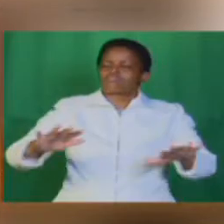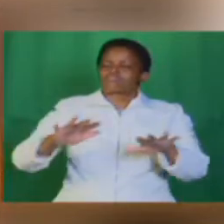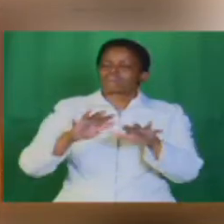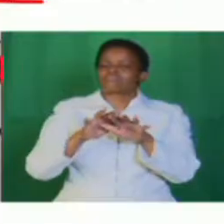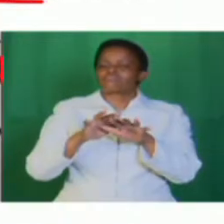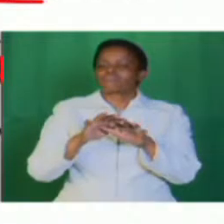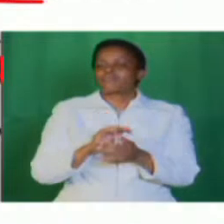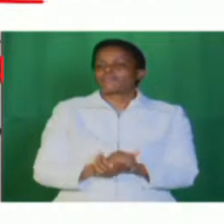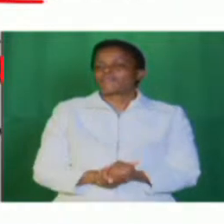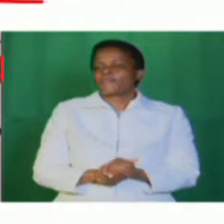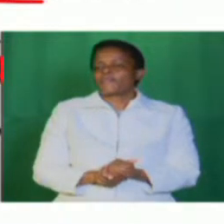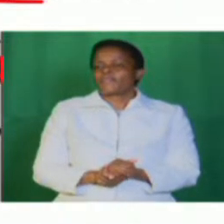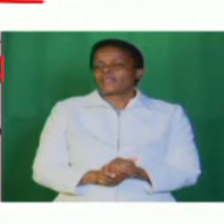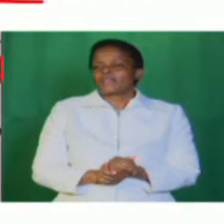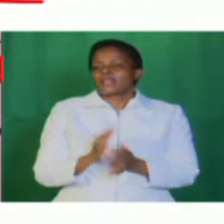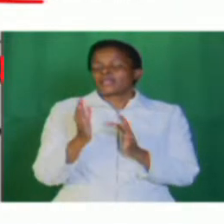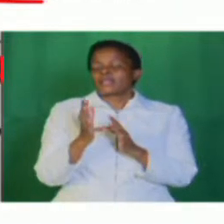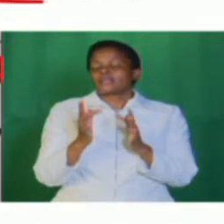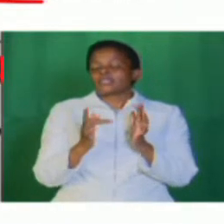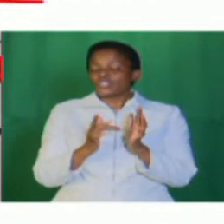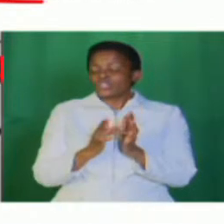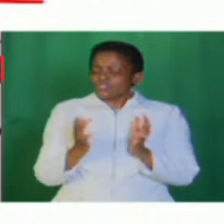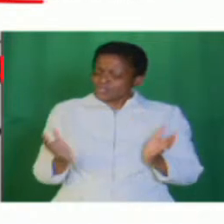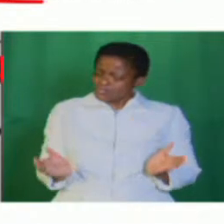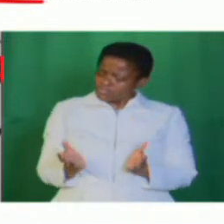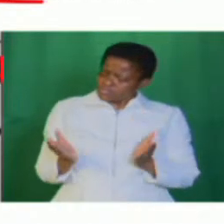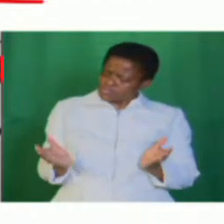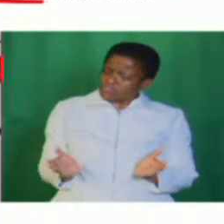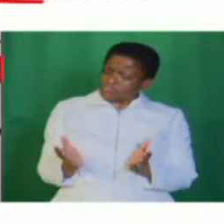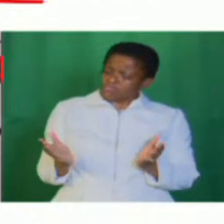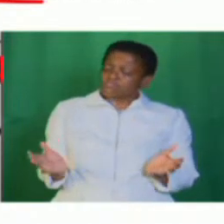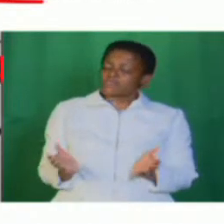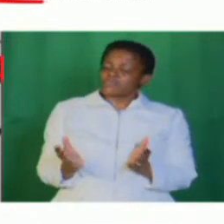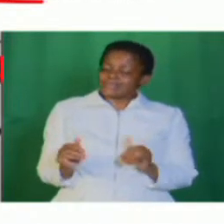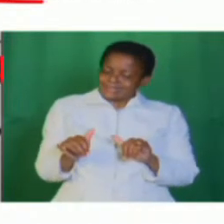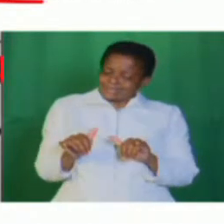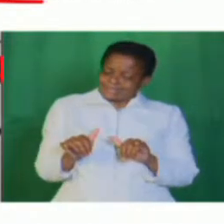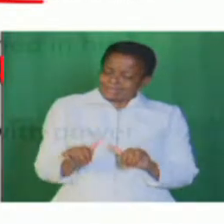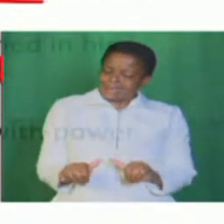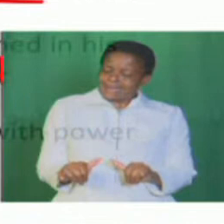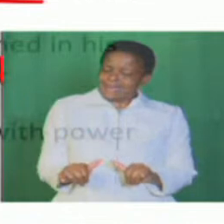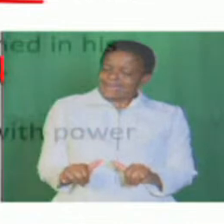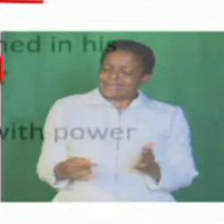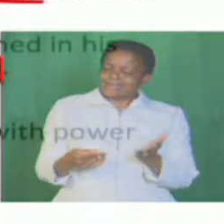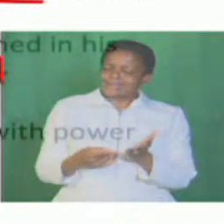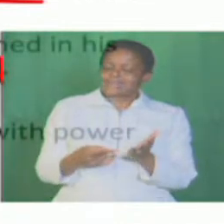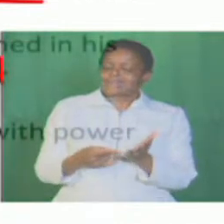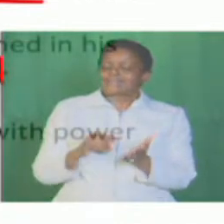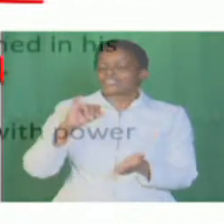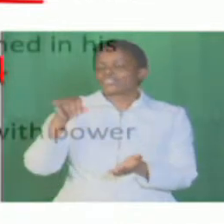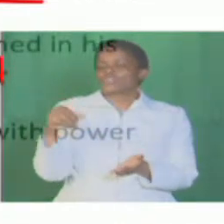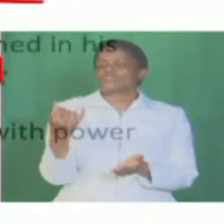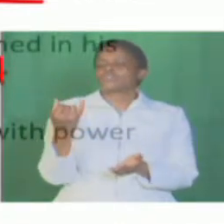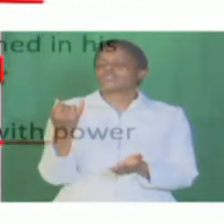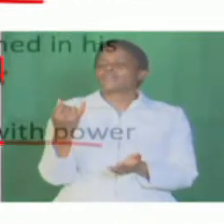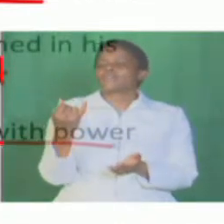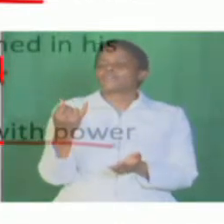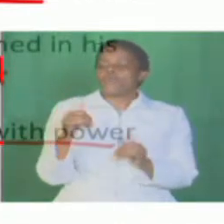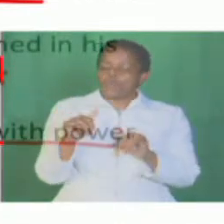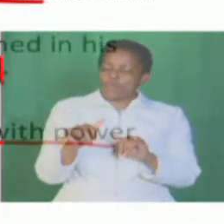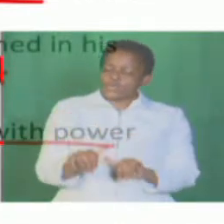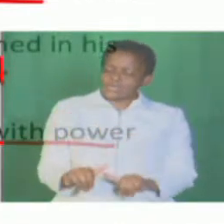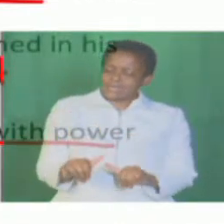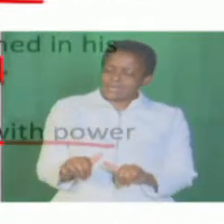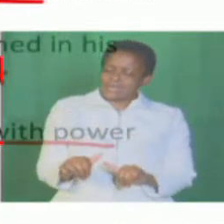Christ urged them to stay in Jerusalem until they were clothed